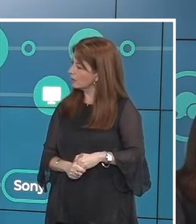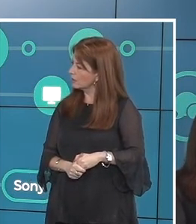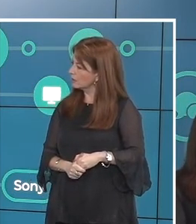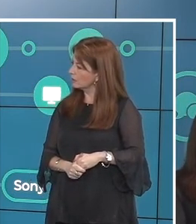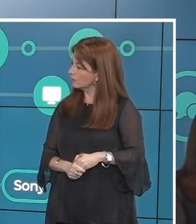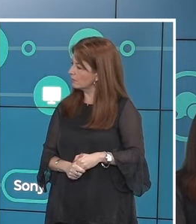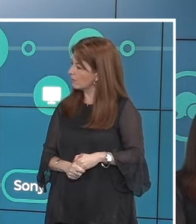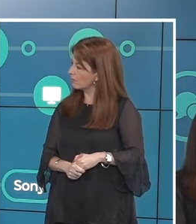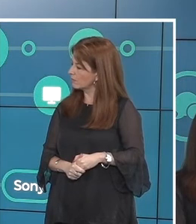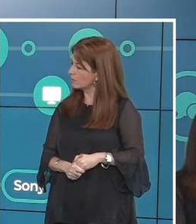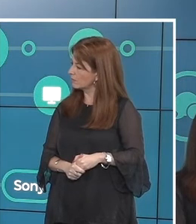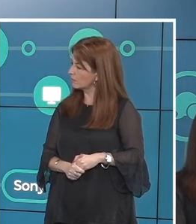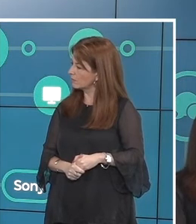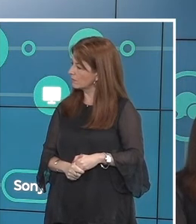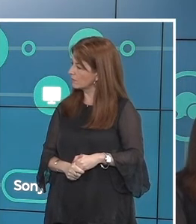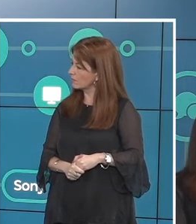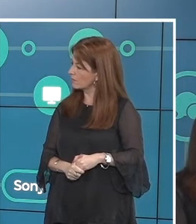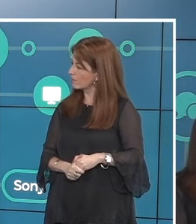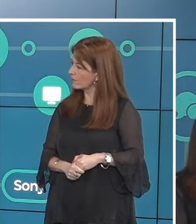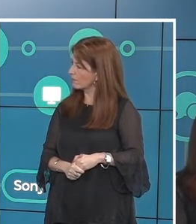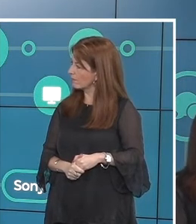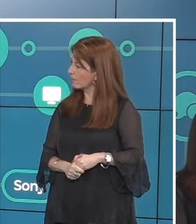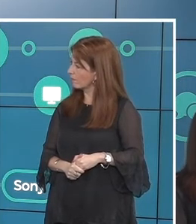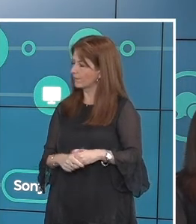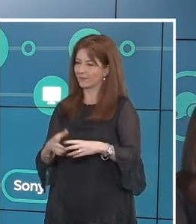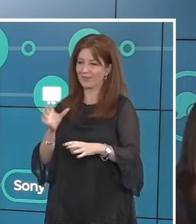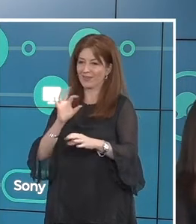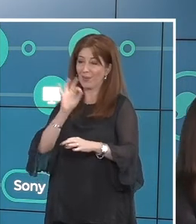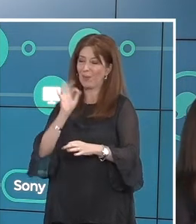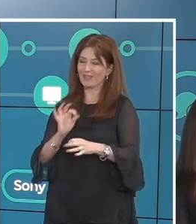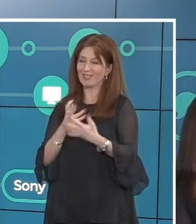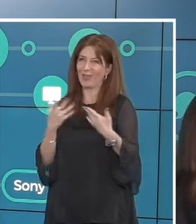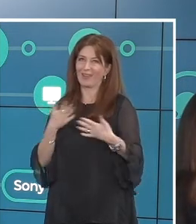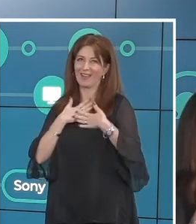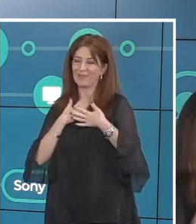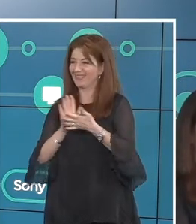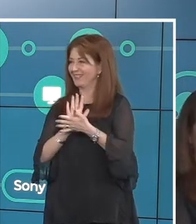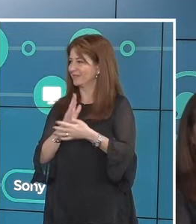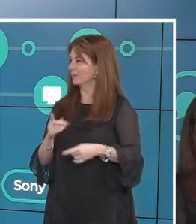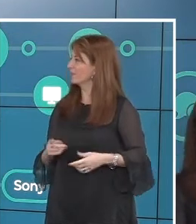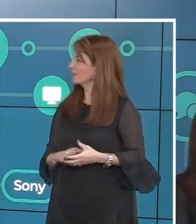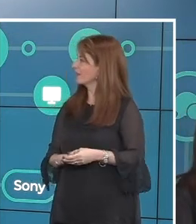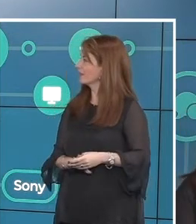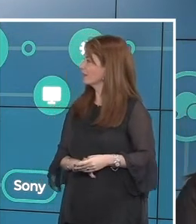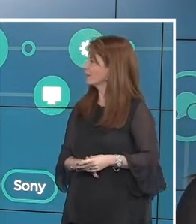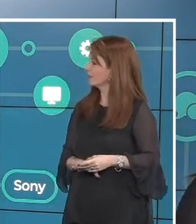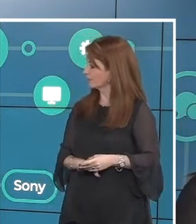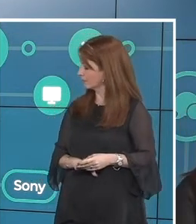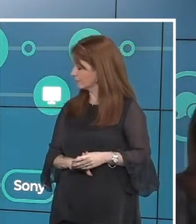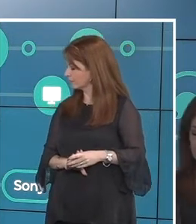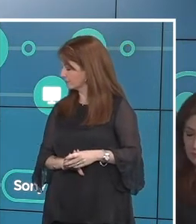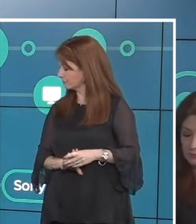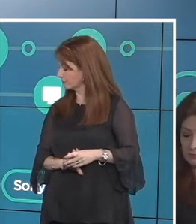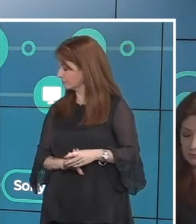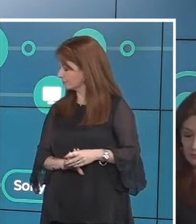There's just loads of questions jumped in then while I was listening to that last one. There's a lot of questions. Happy to How answer inclusive them. is Verizon Media for disabled people? How do you identify and hire